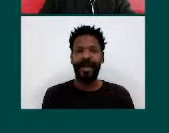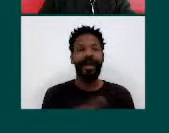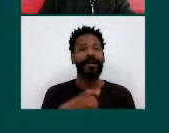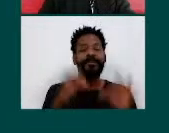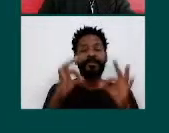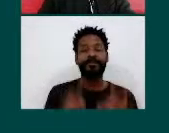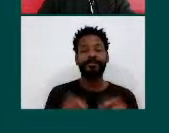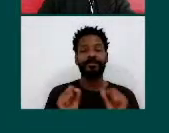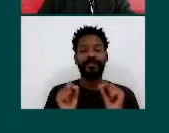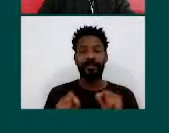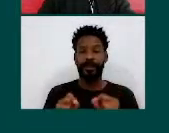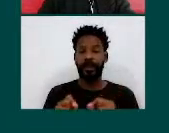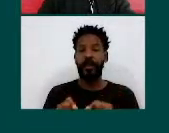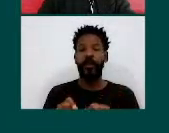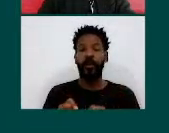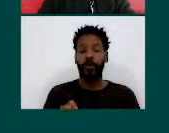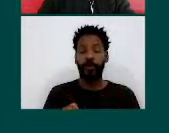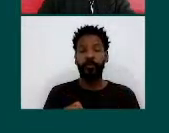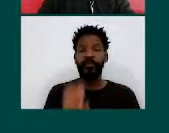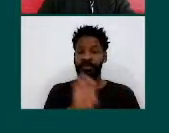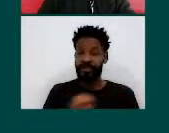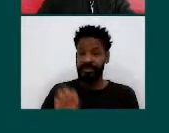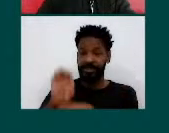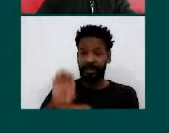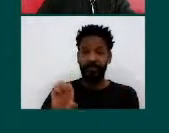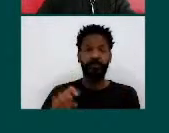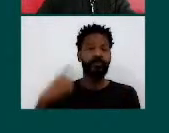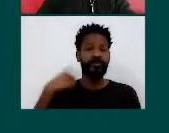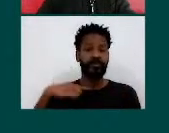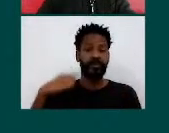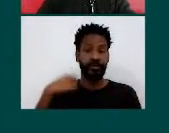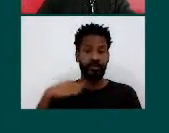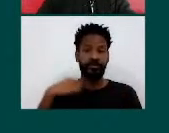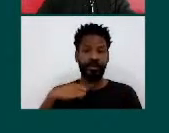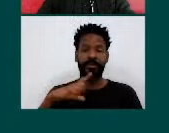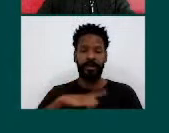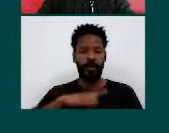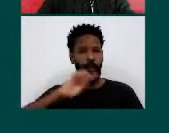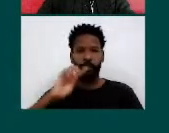is that the state of Minas Gerais